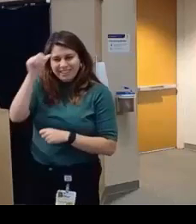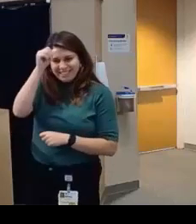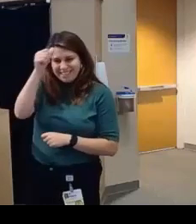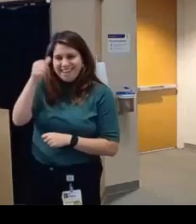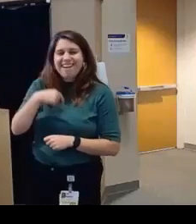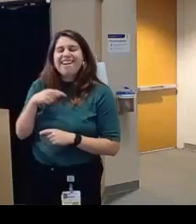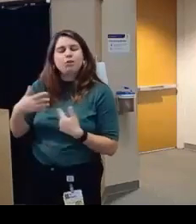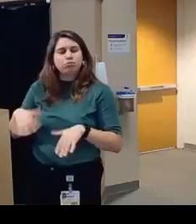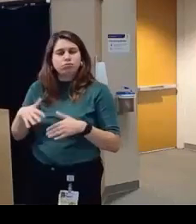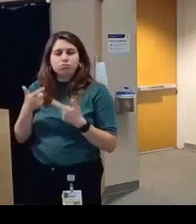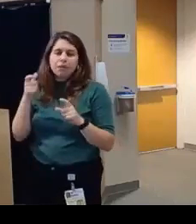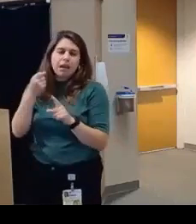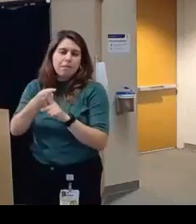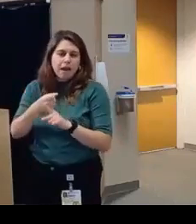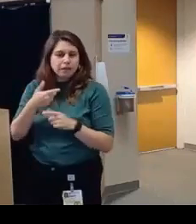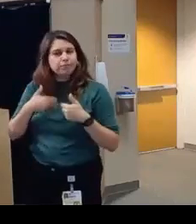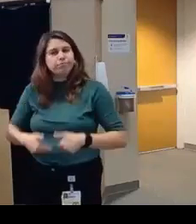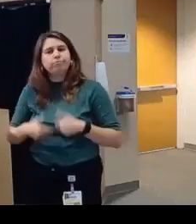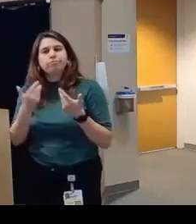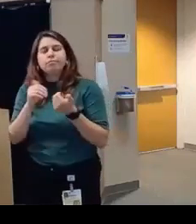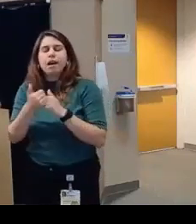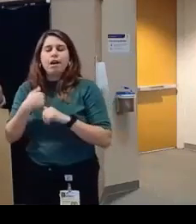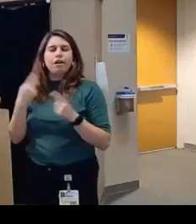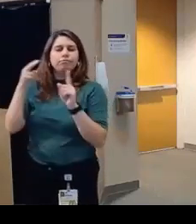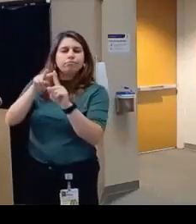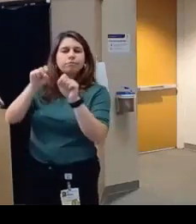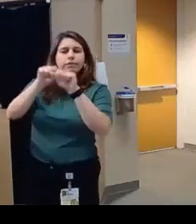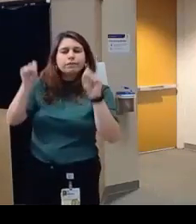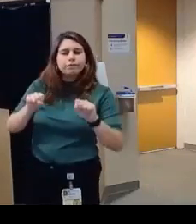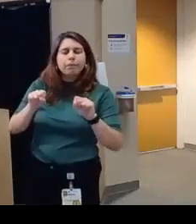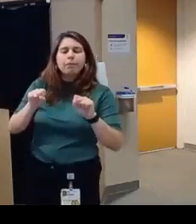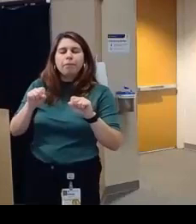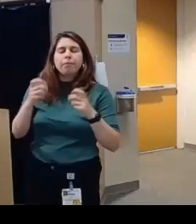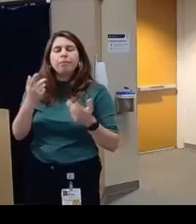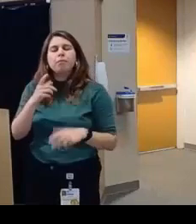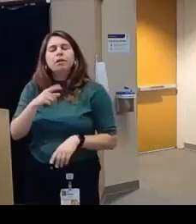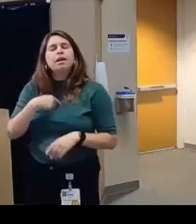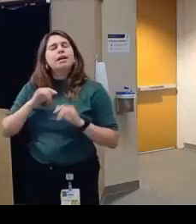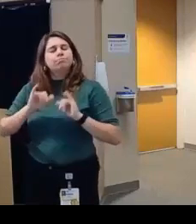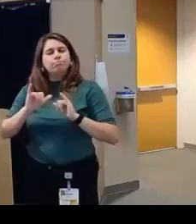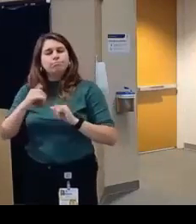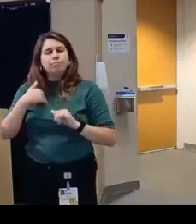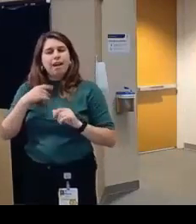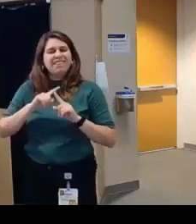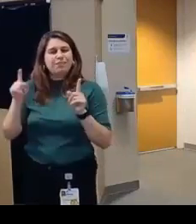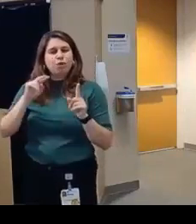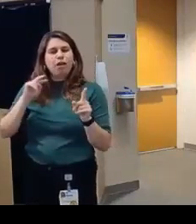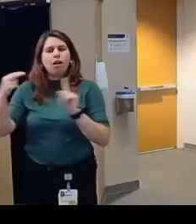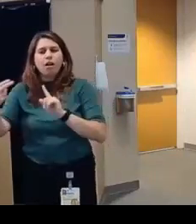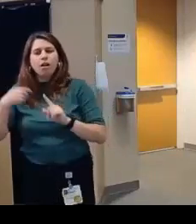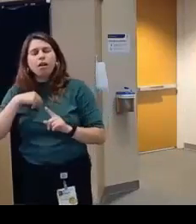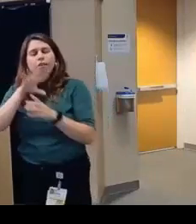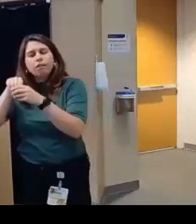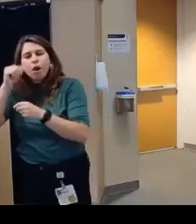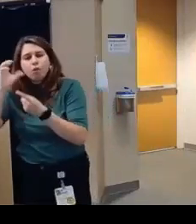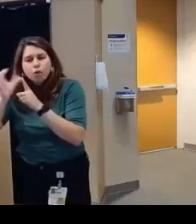I think still had a big impact on who I am, and just sort of looking at systems from the outside. It really gave me this outsider perspective to be in a different